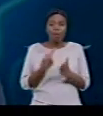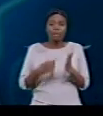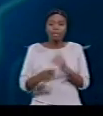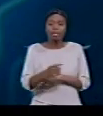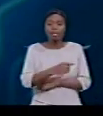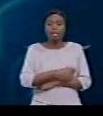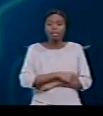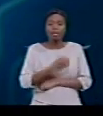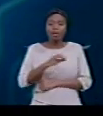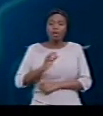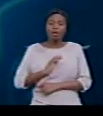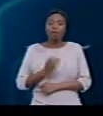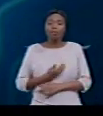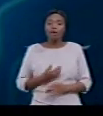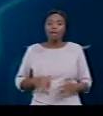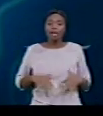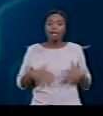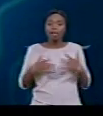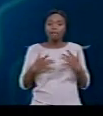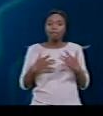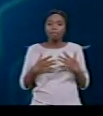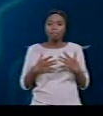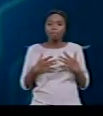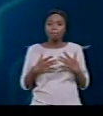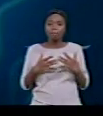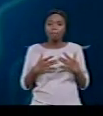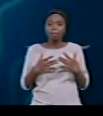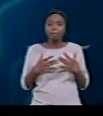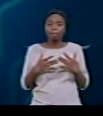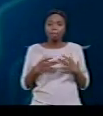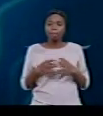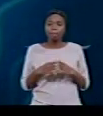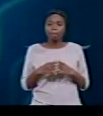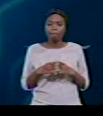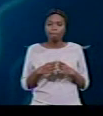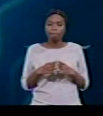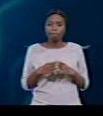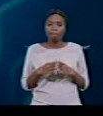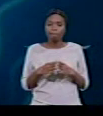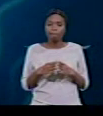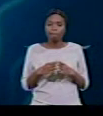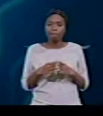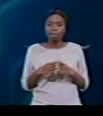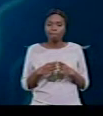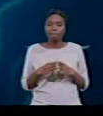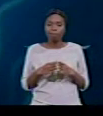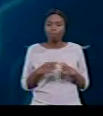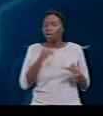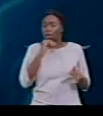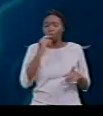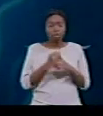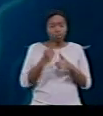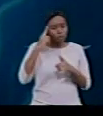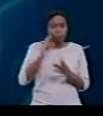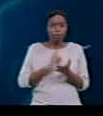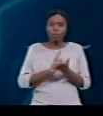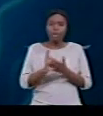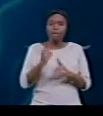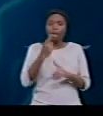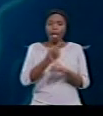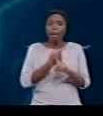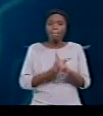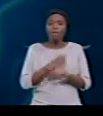of our life. Not just for a week, not just for a month, not just for a day, but all